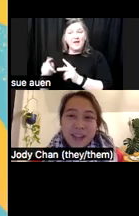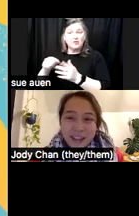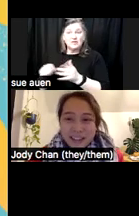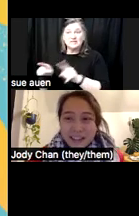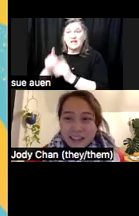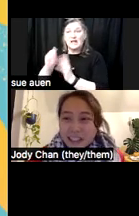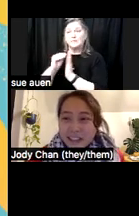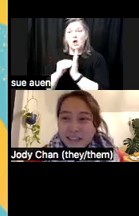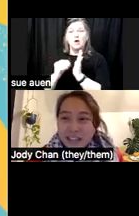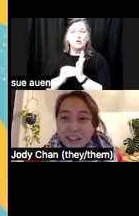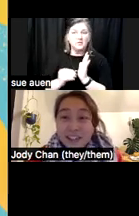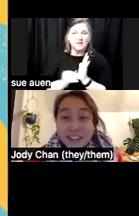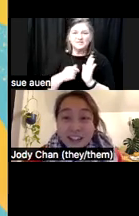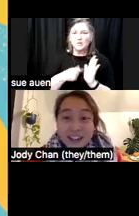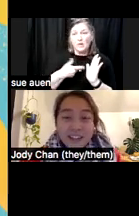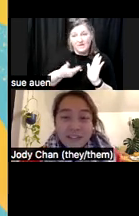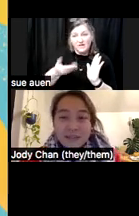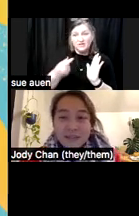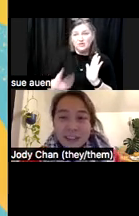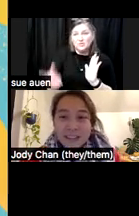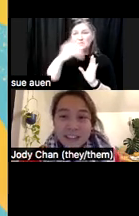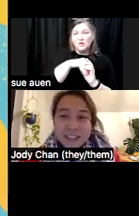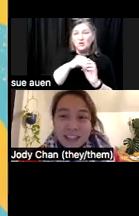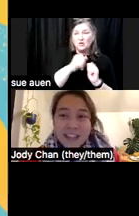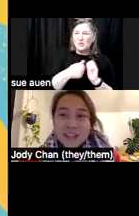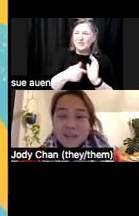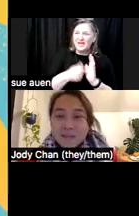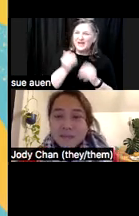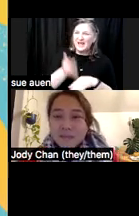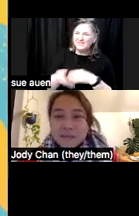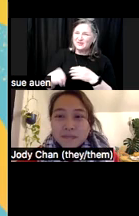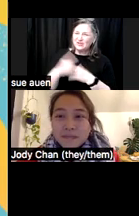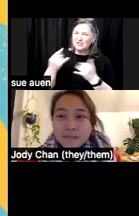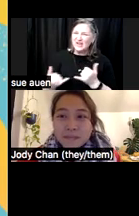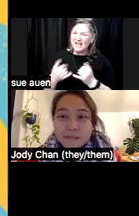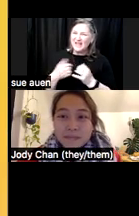So yeah, I really invite you to do that after today.